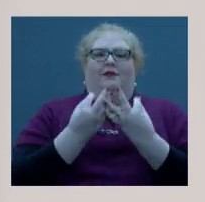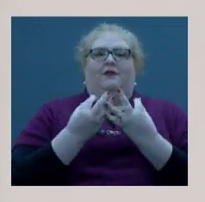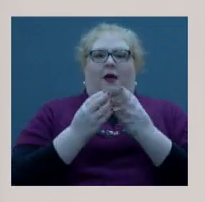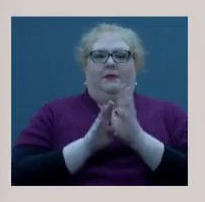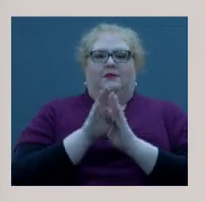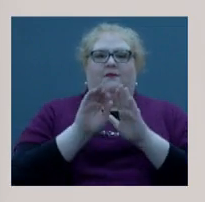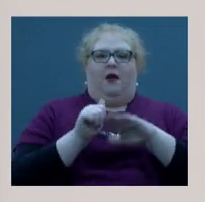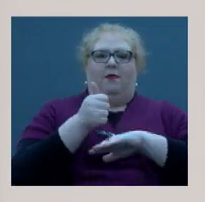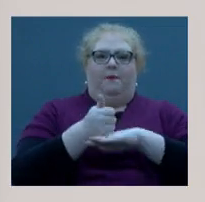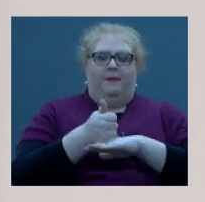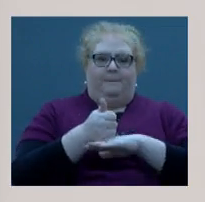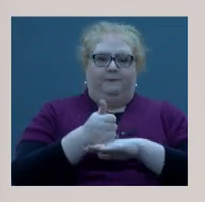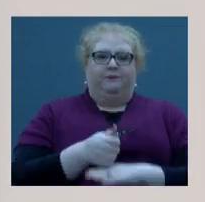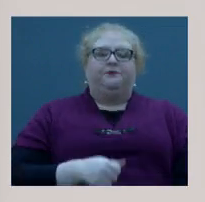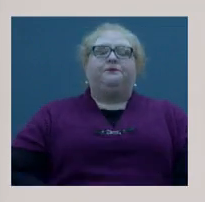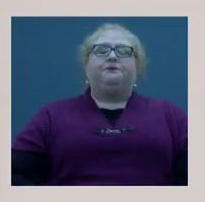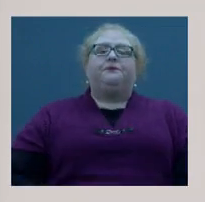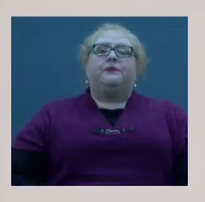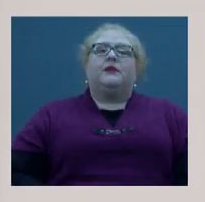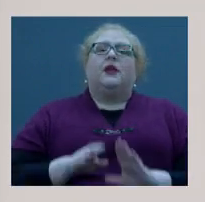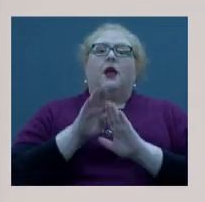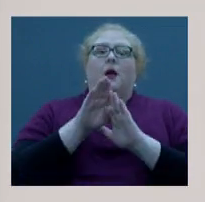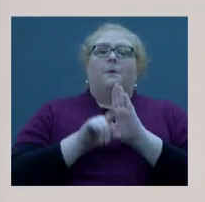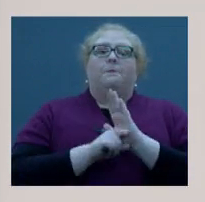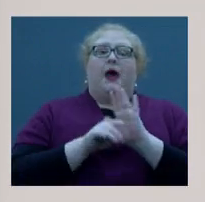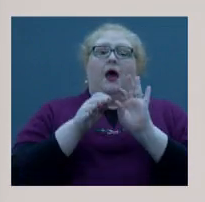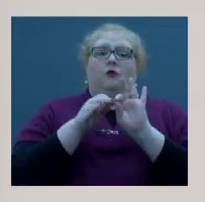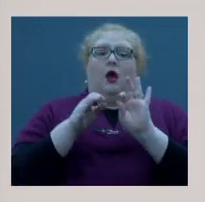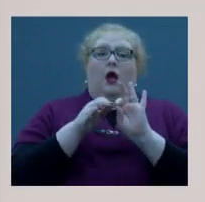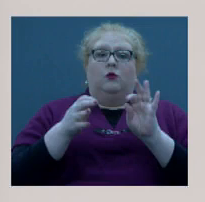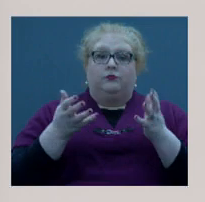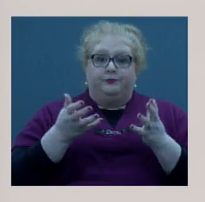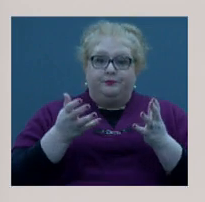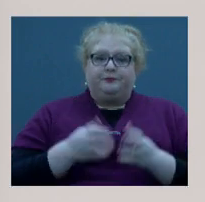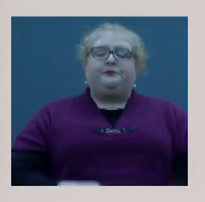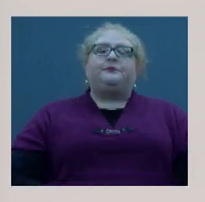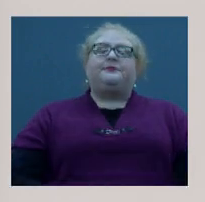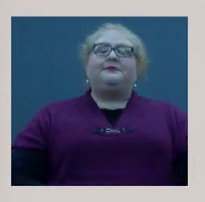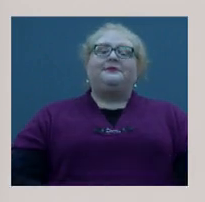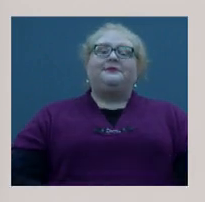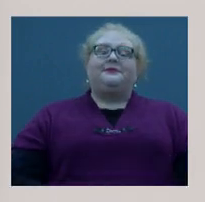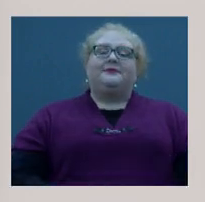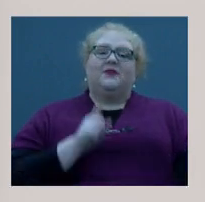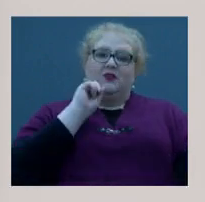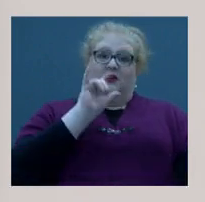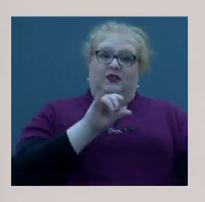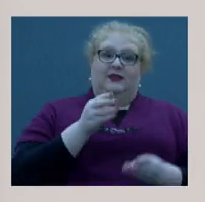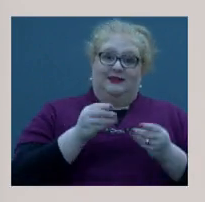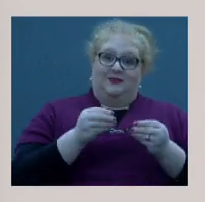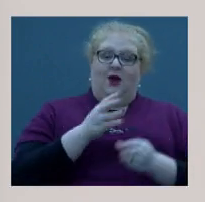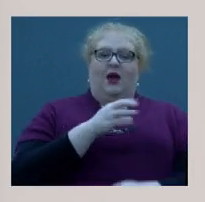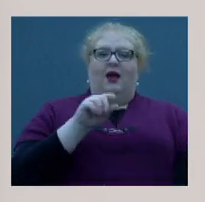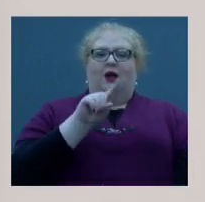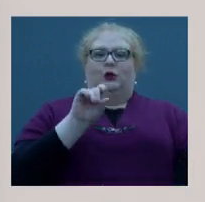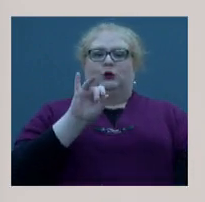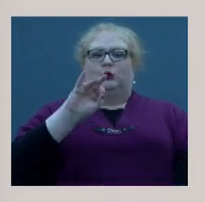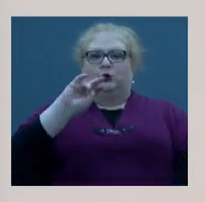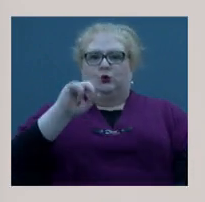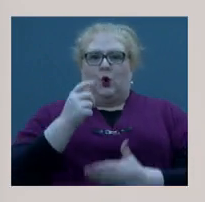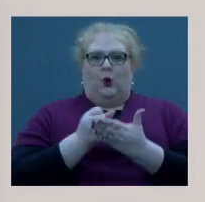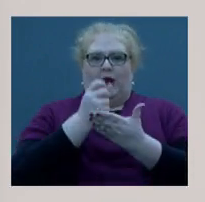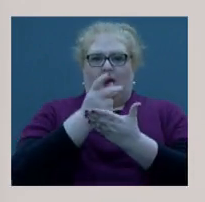plan. The background on this property and for the zoning approval